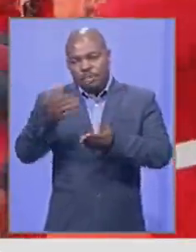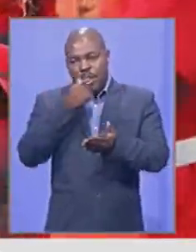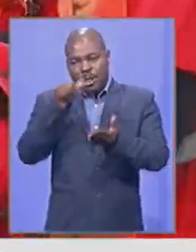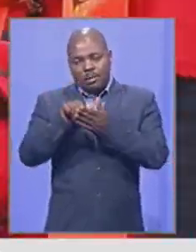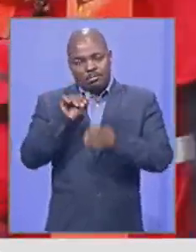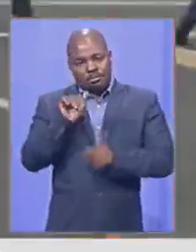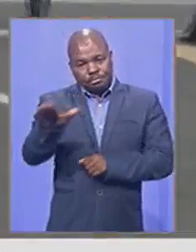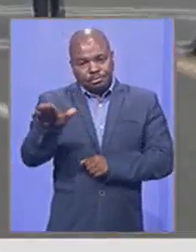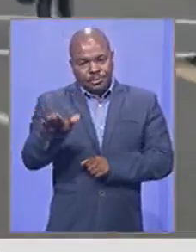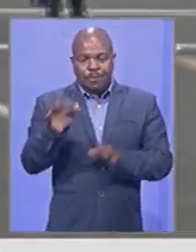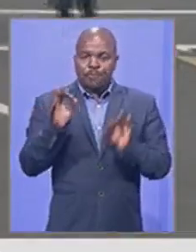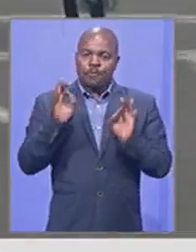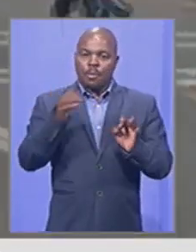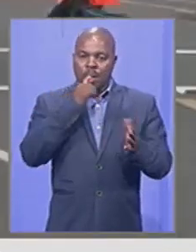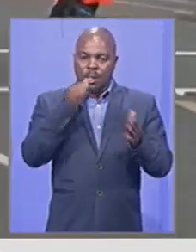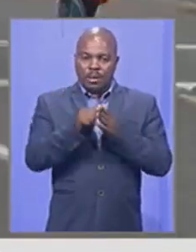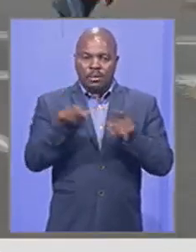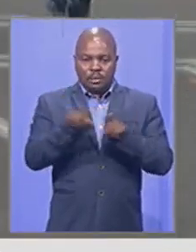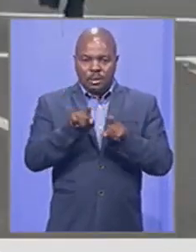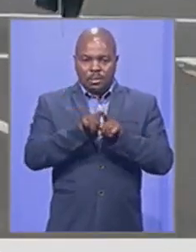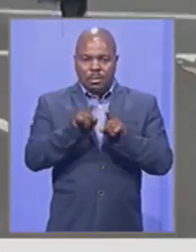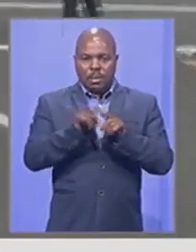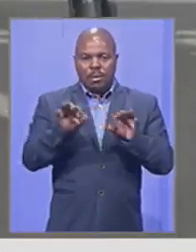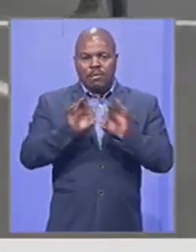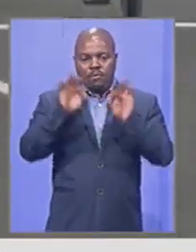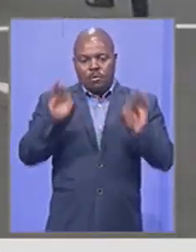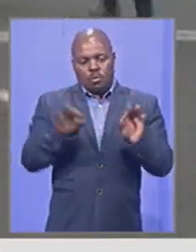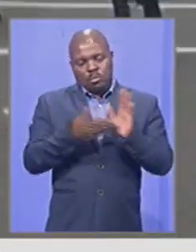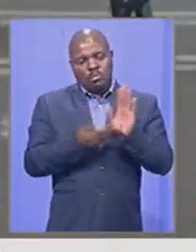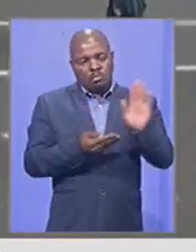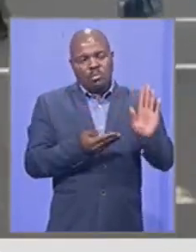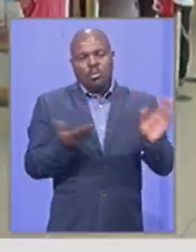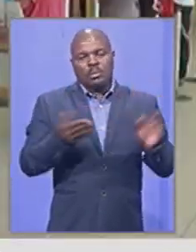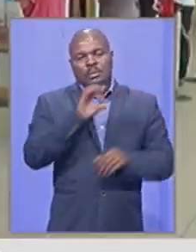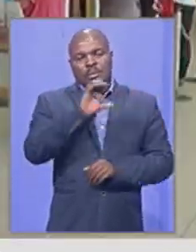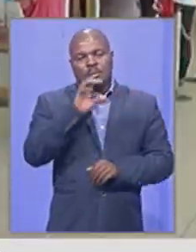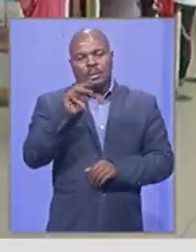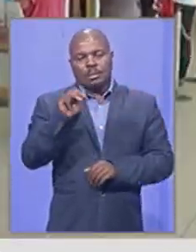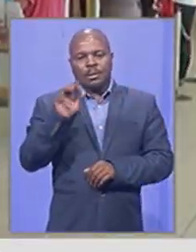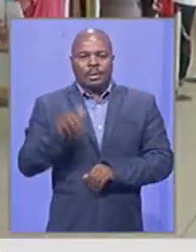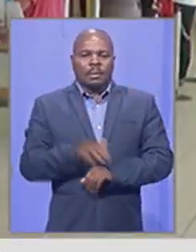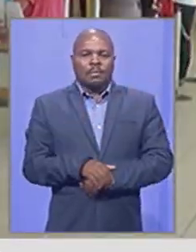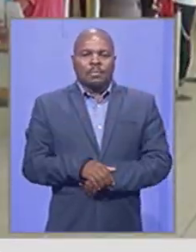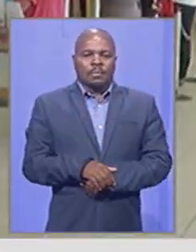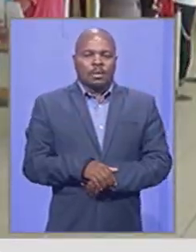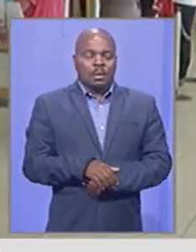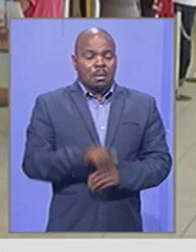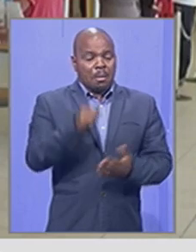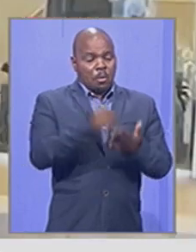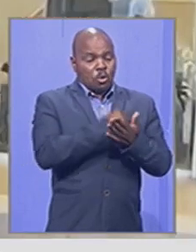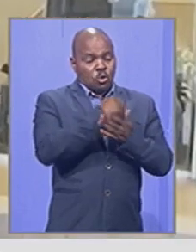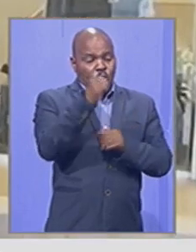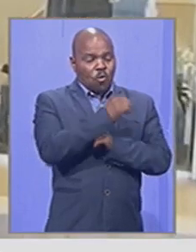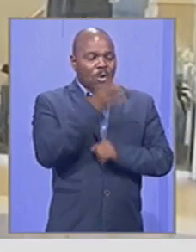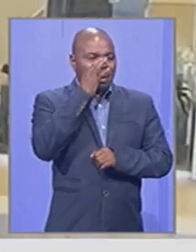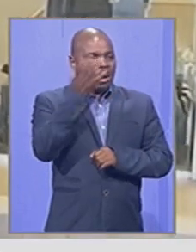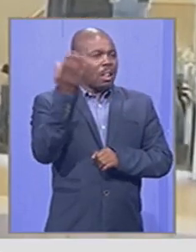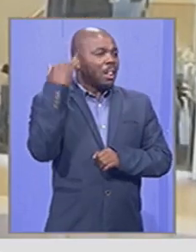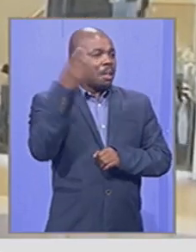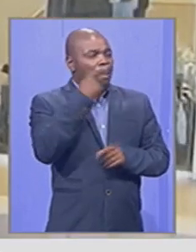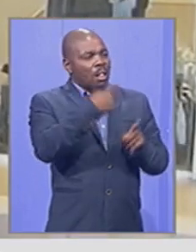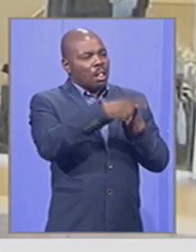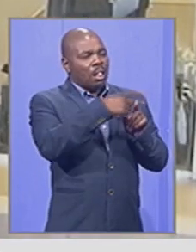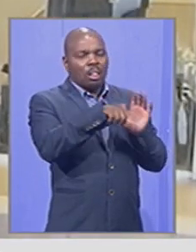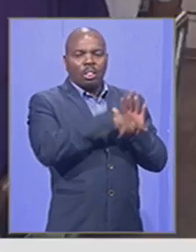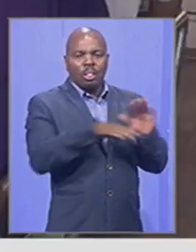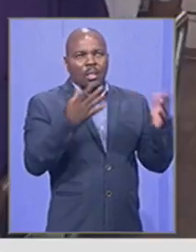letter, which also included the form to the CCMA. Post office e re e lebanwe ke dikoloto tsa maloba ebile e tshepetse go